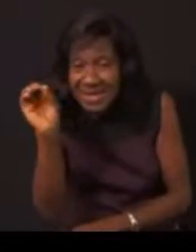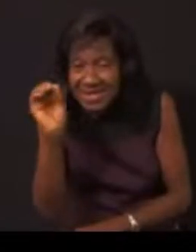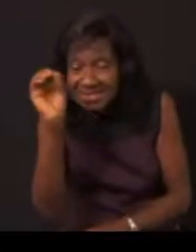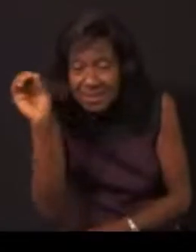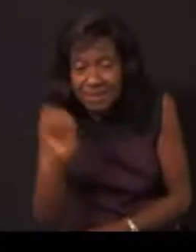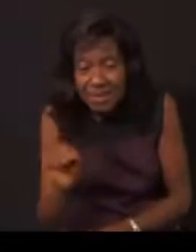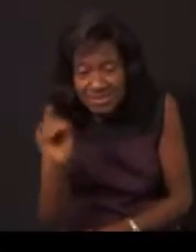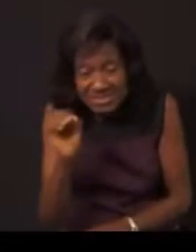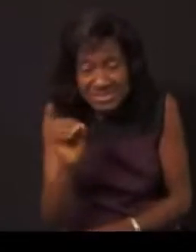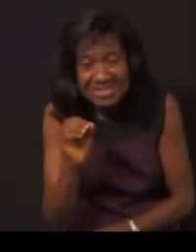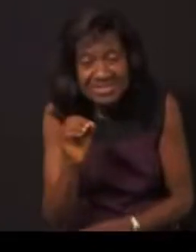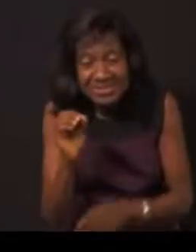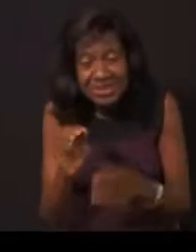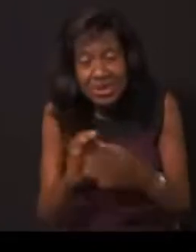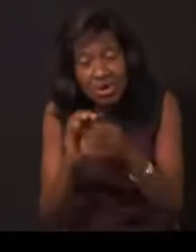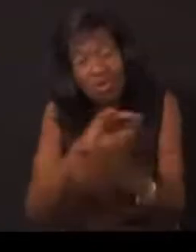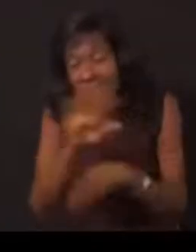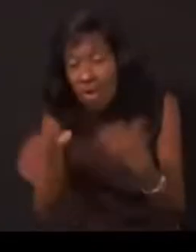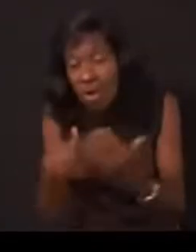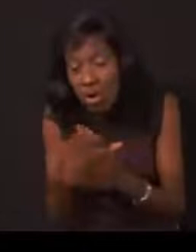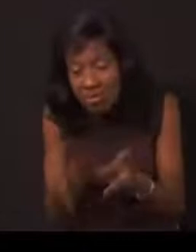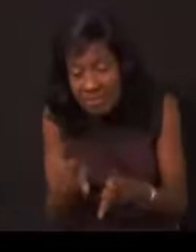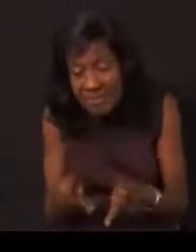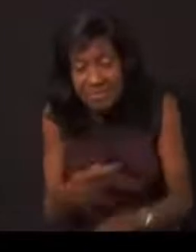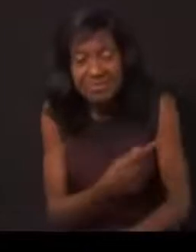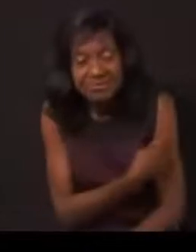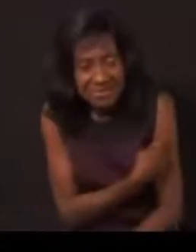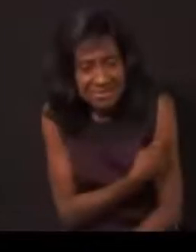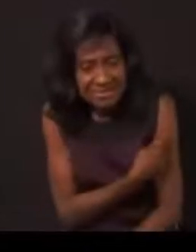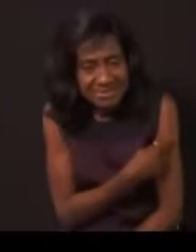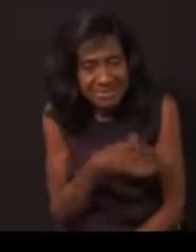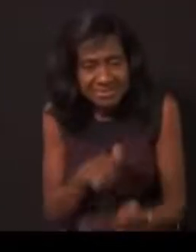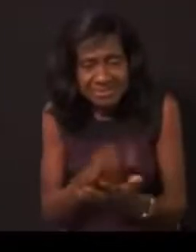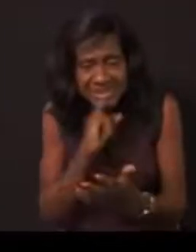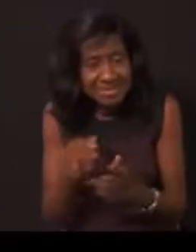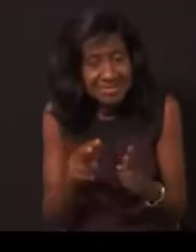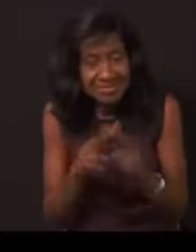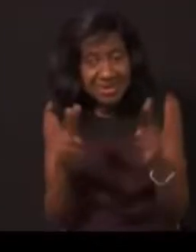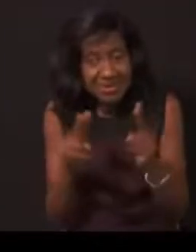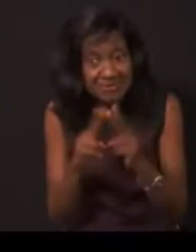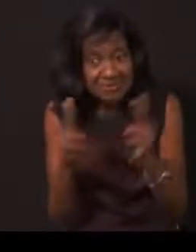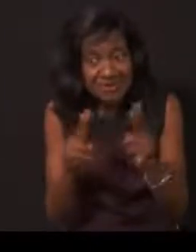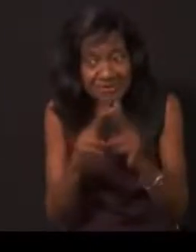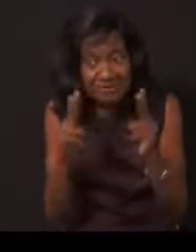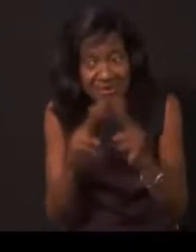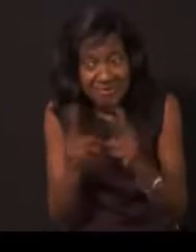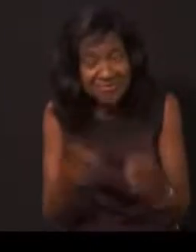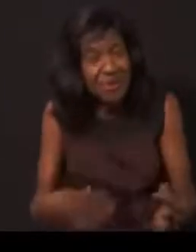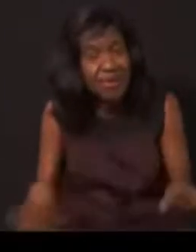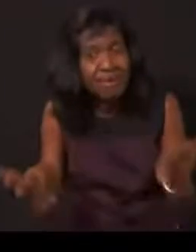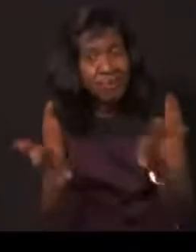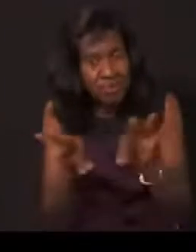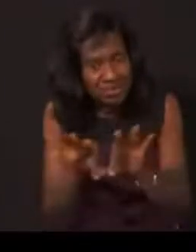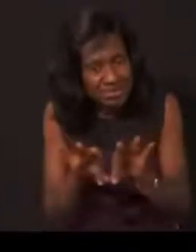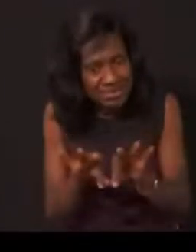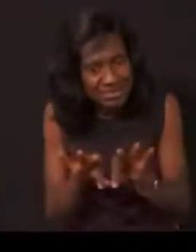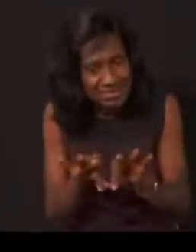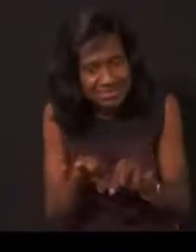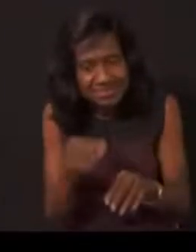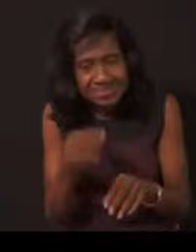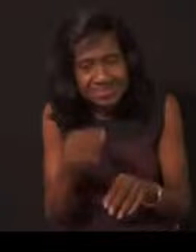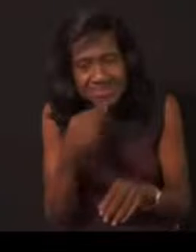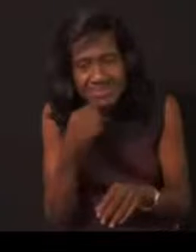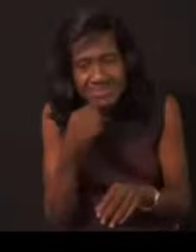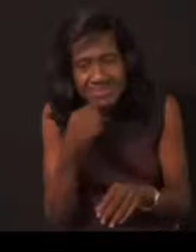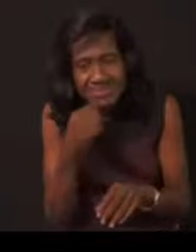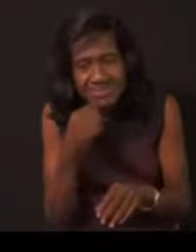71,106 population number. That is a very, very significant achievement. There are many who said, months